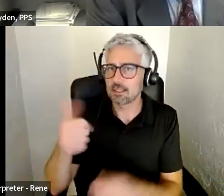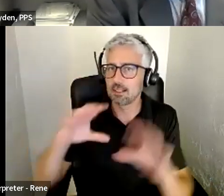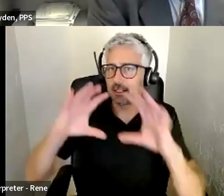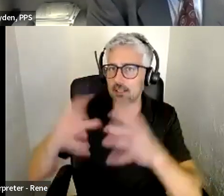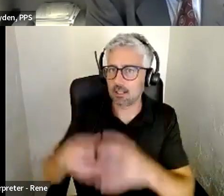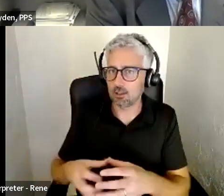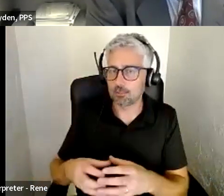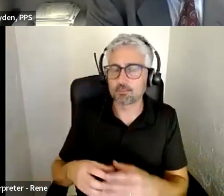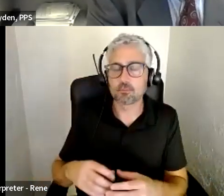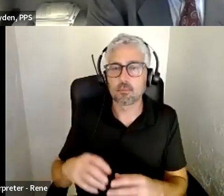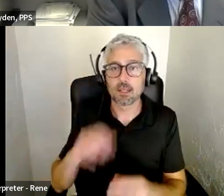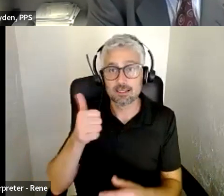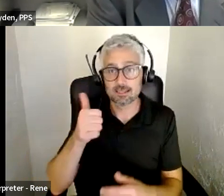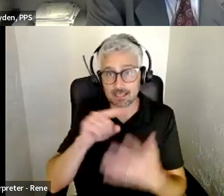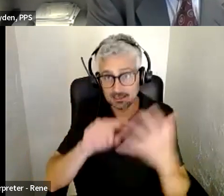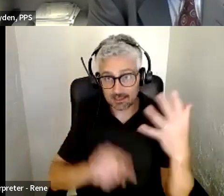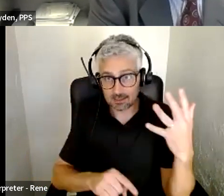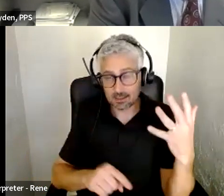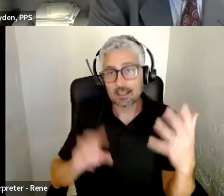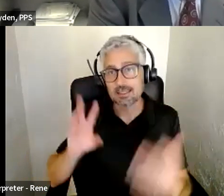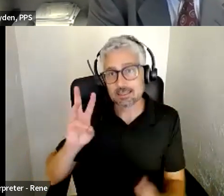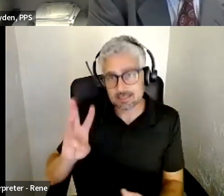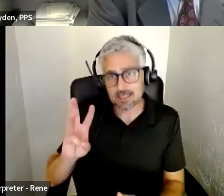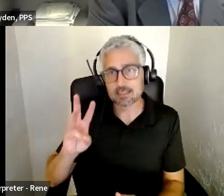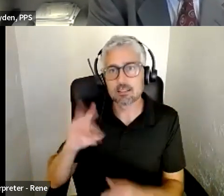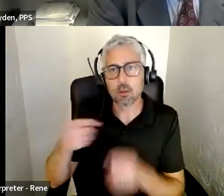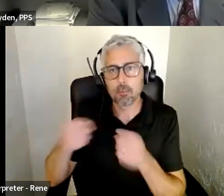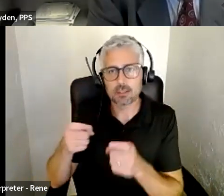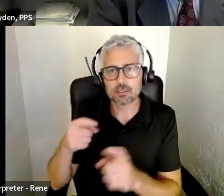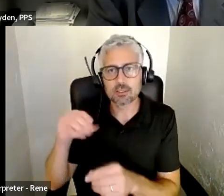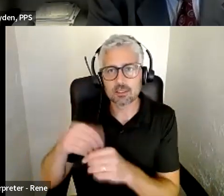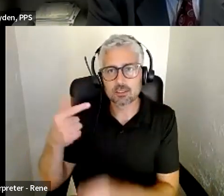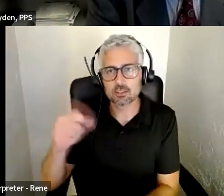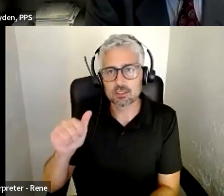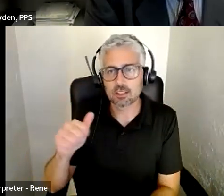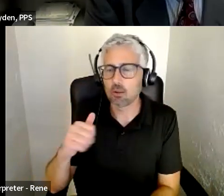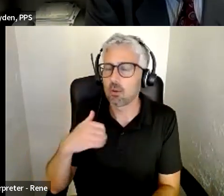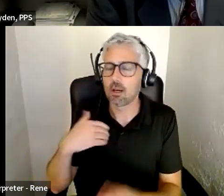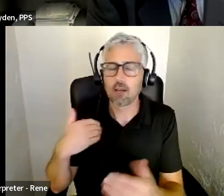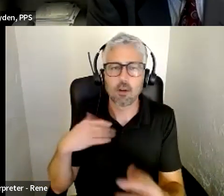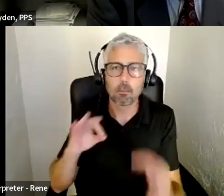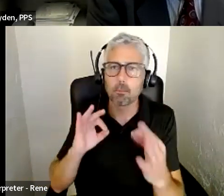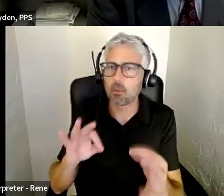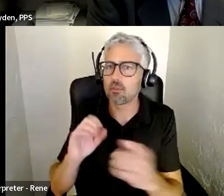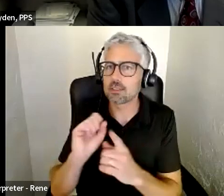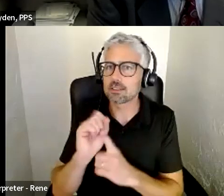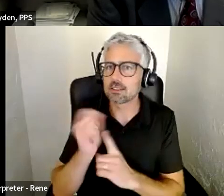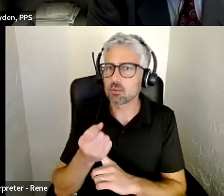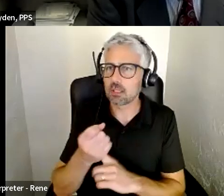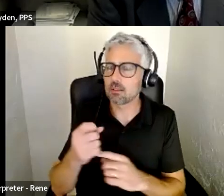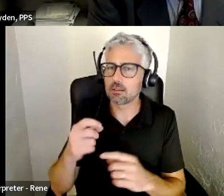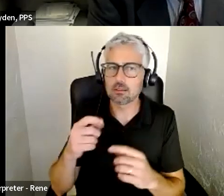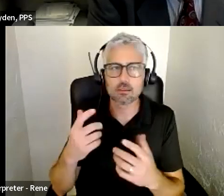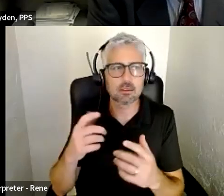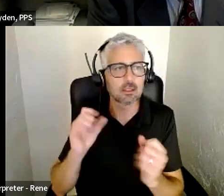two, 6 of the 10 categories are managed out of GSA. So we really are in the sweet spot here of what could really impact